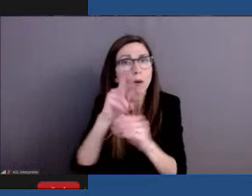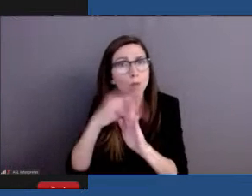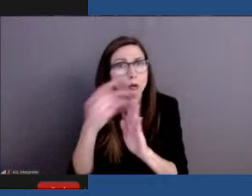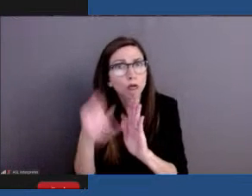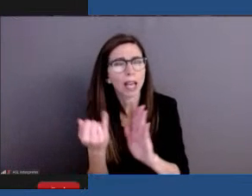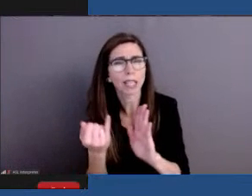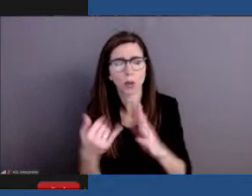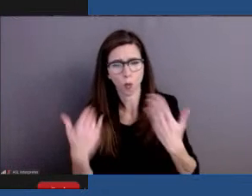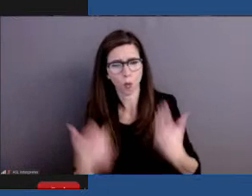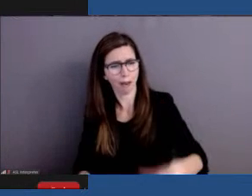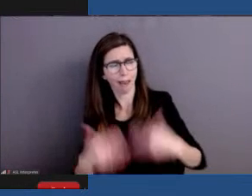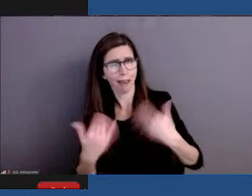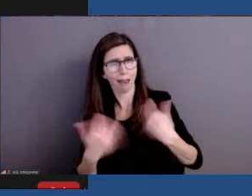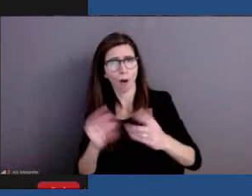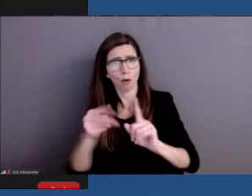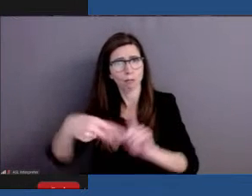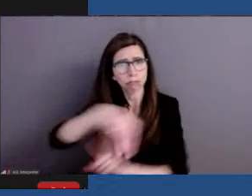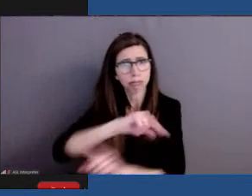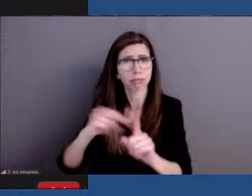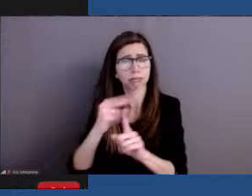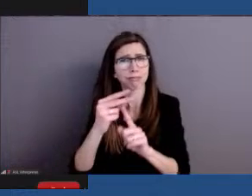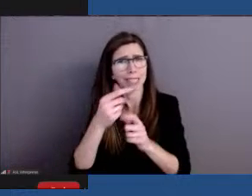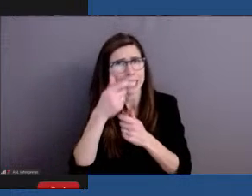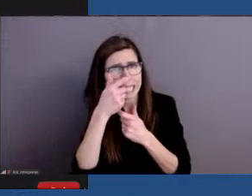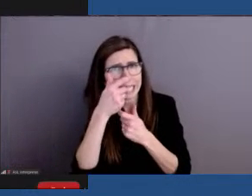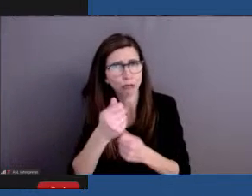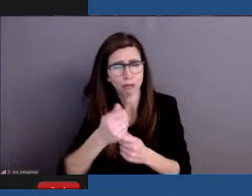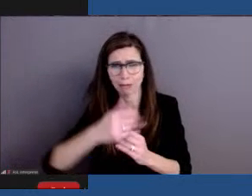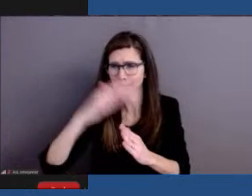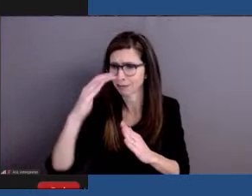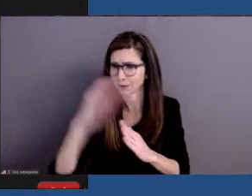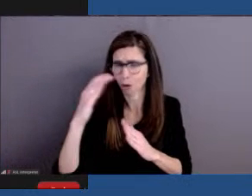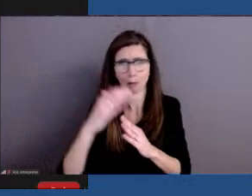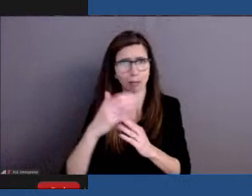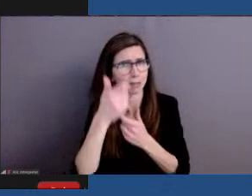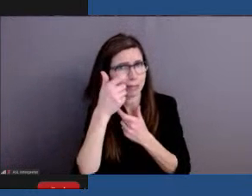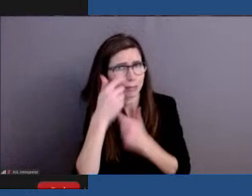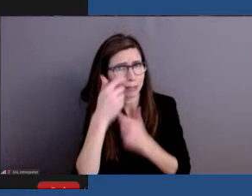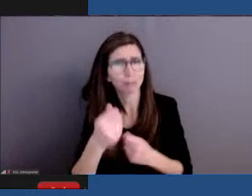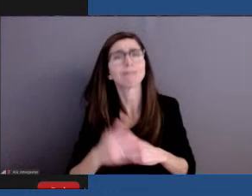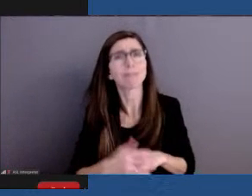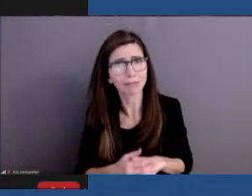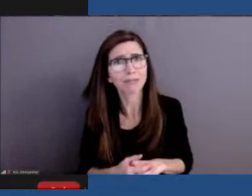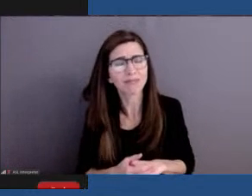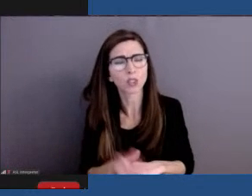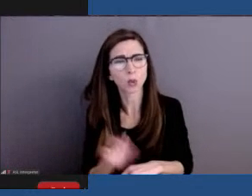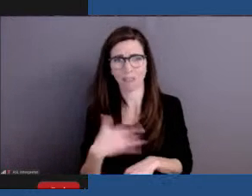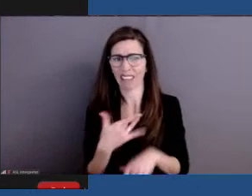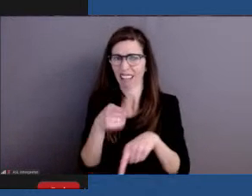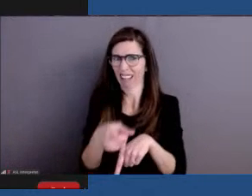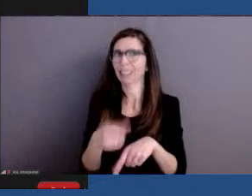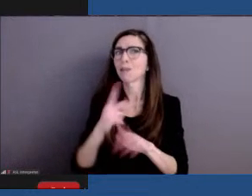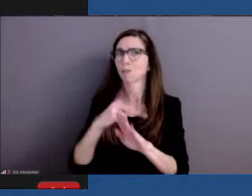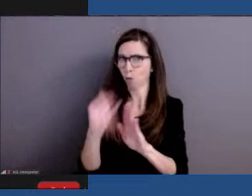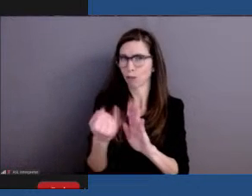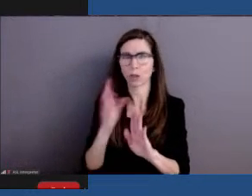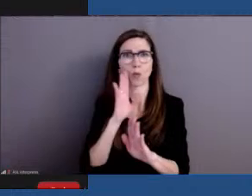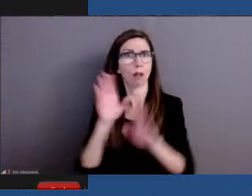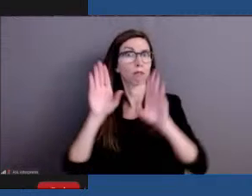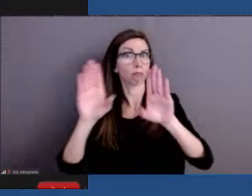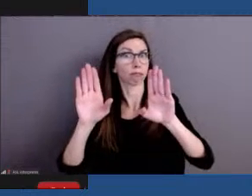most interesting, and I think will help make the outcome of this project the best that it can be. I